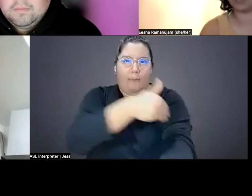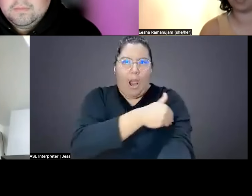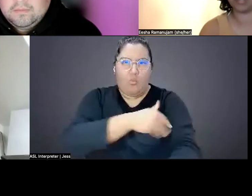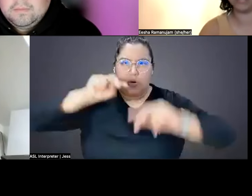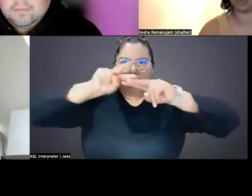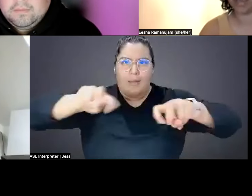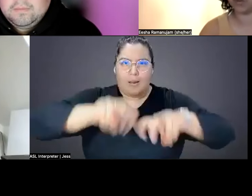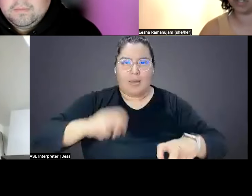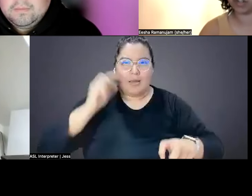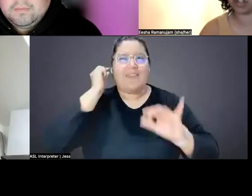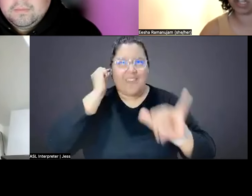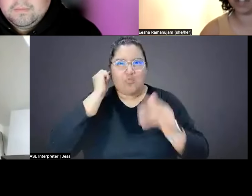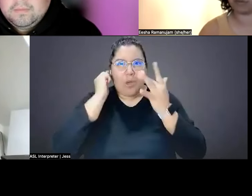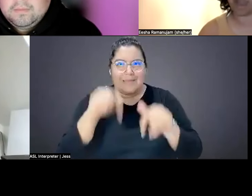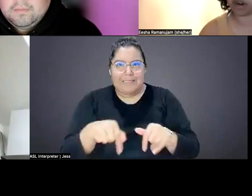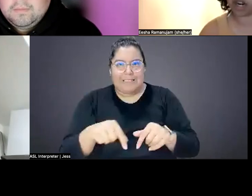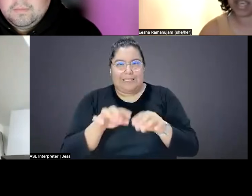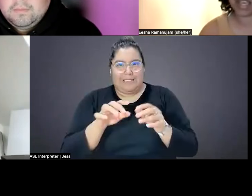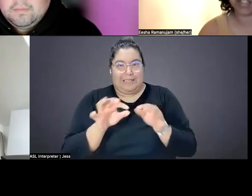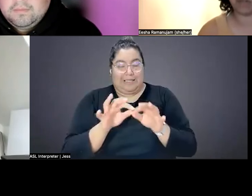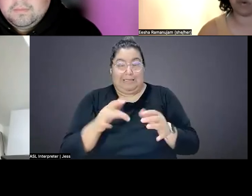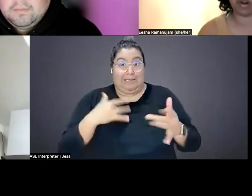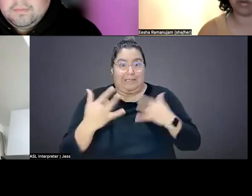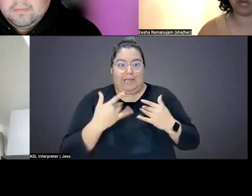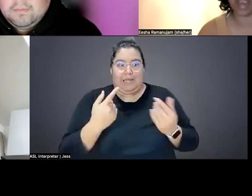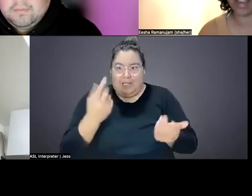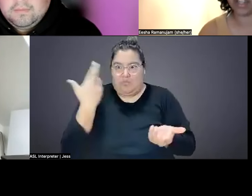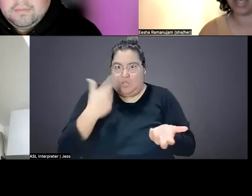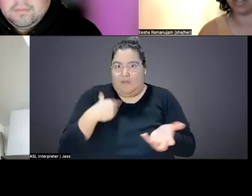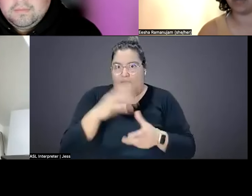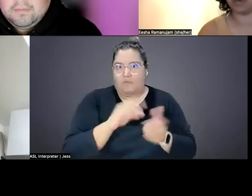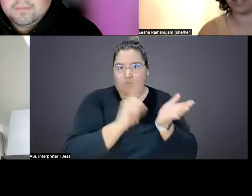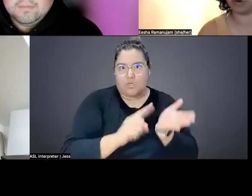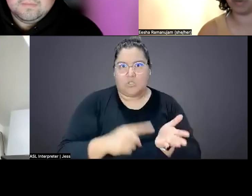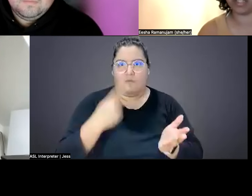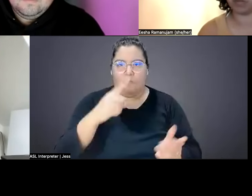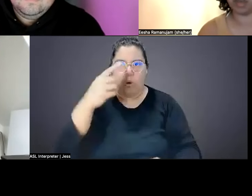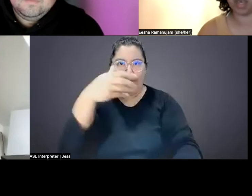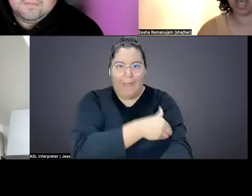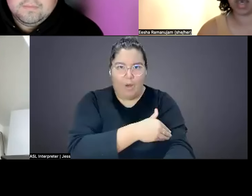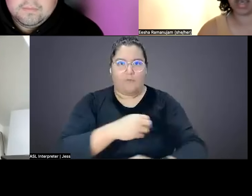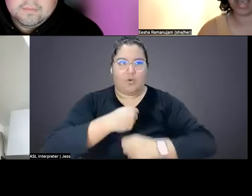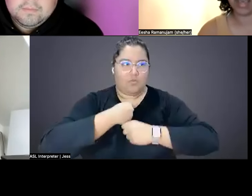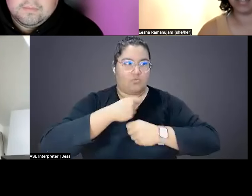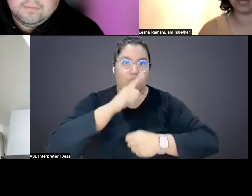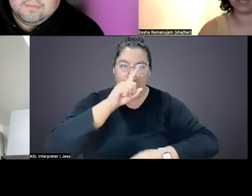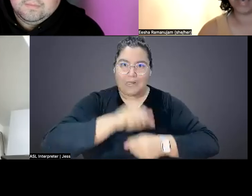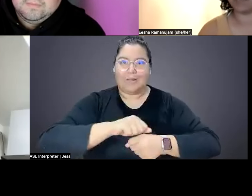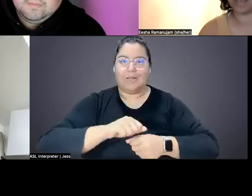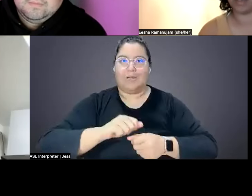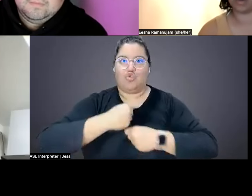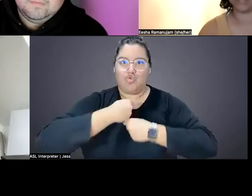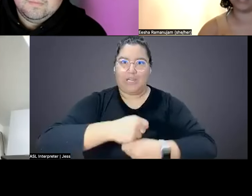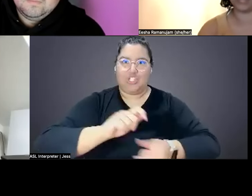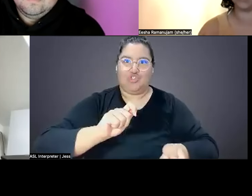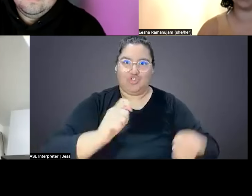about this report. And it's why I do research. It's for power, it's for creating change, it's for building momentum and